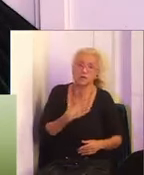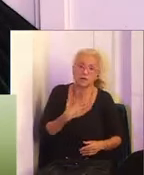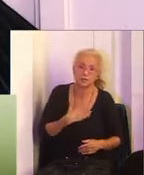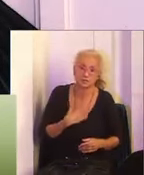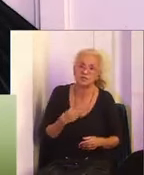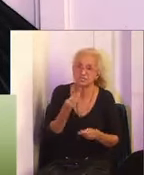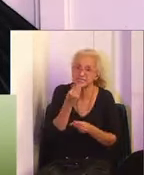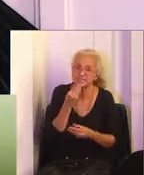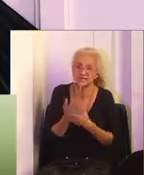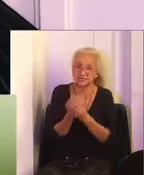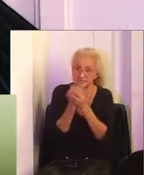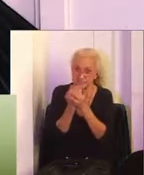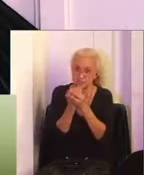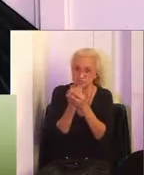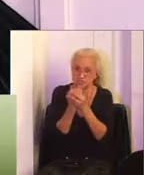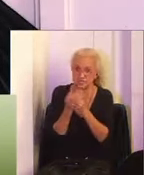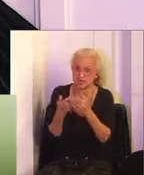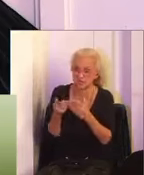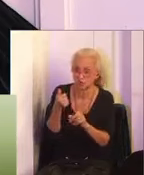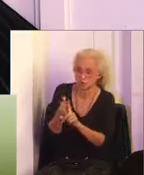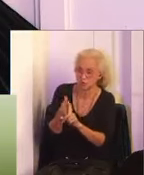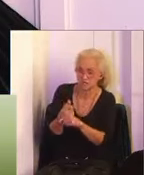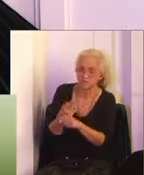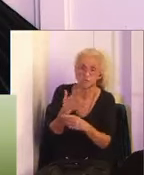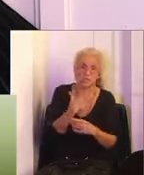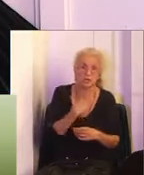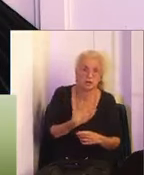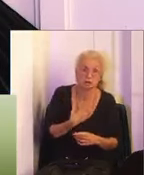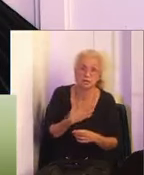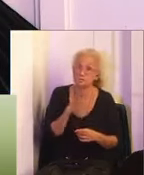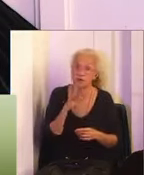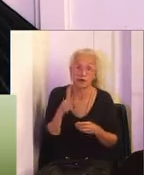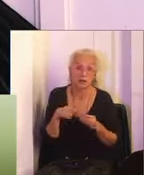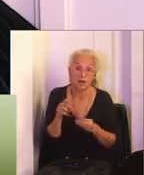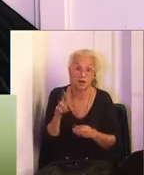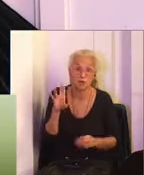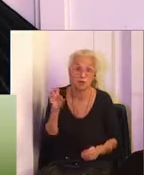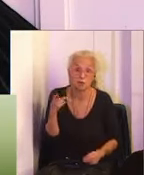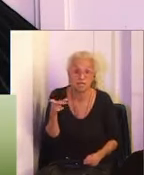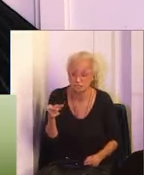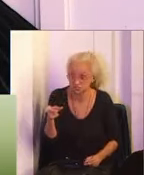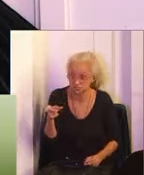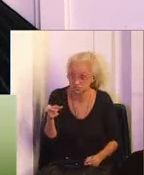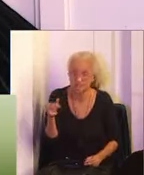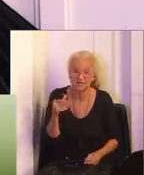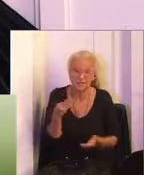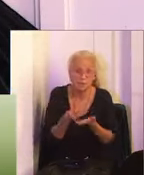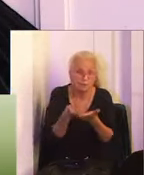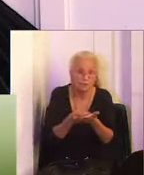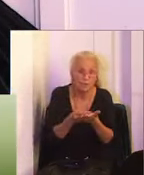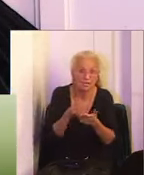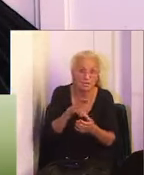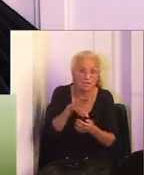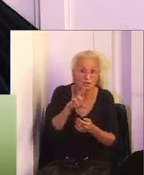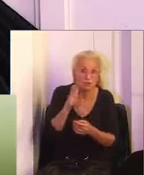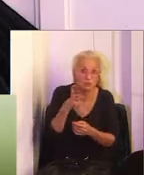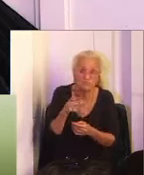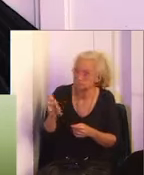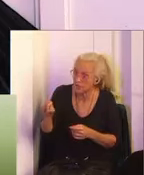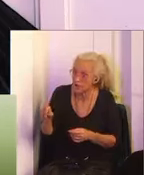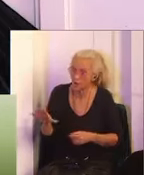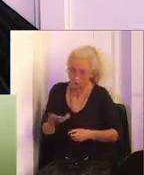day, even though she was hungry herself. Talk about rich. That wasn't dollar rich. That was heart